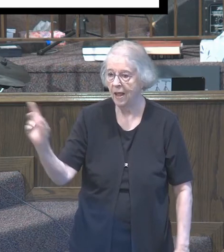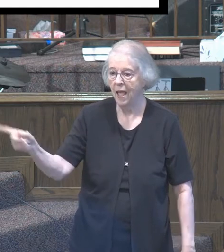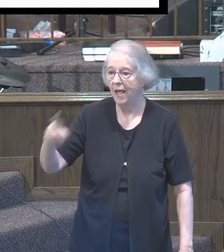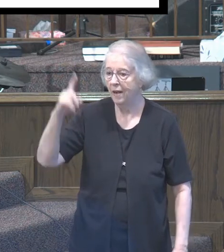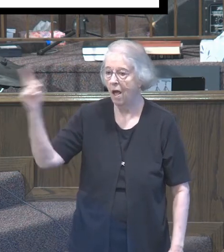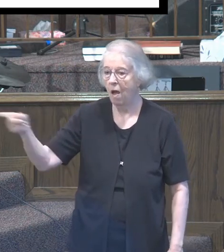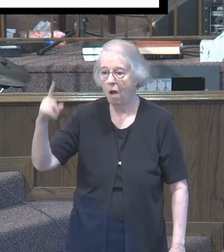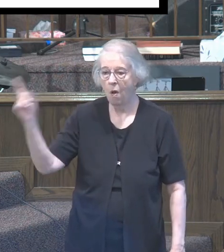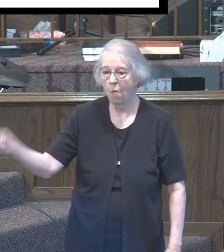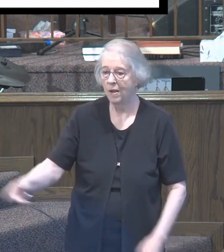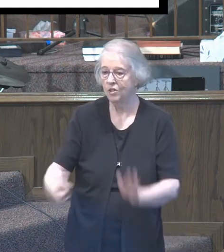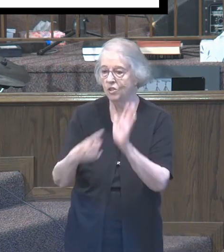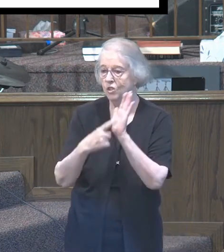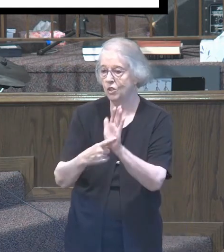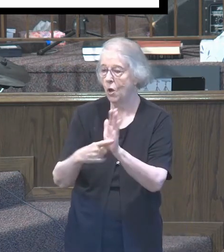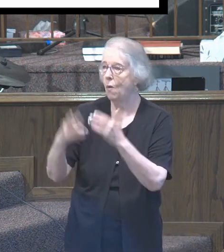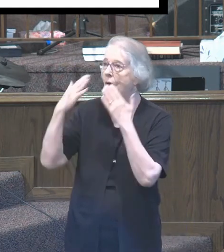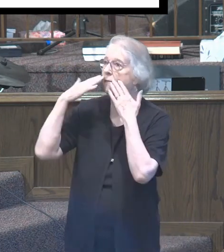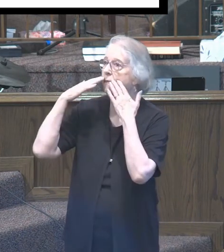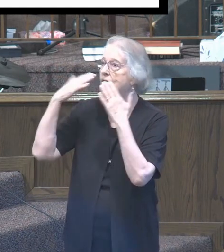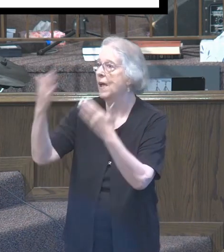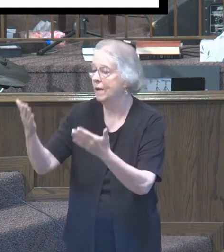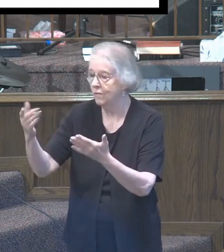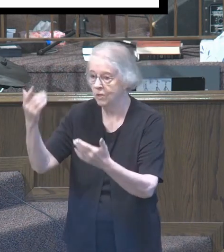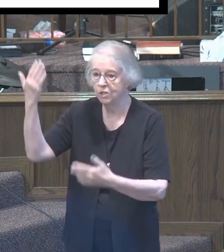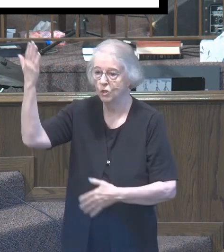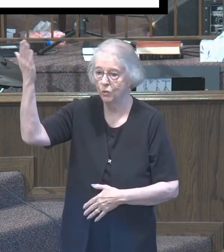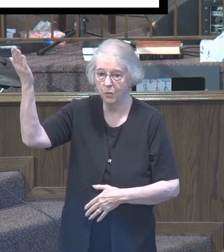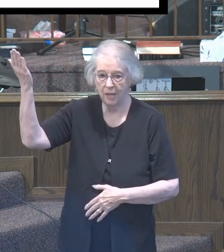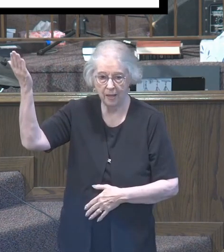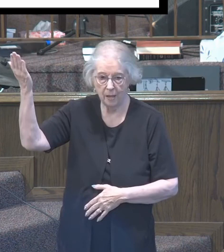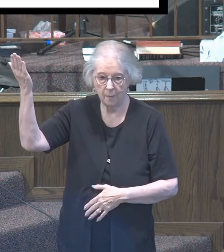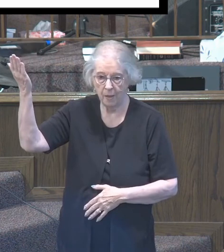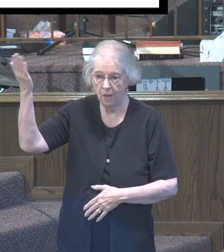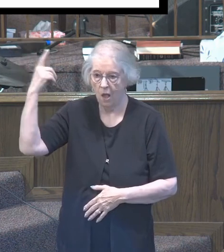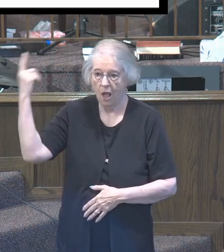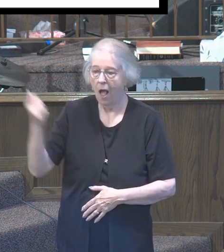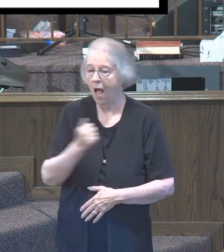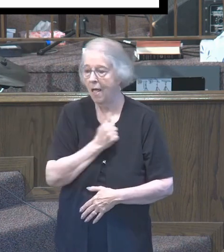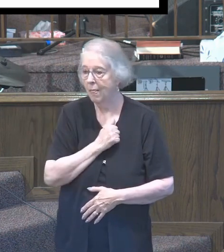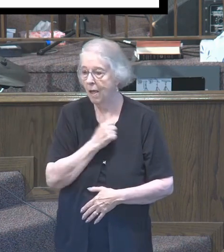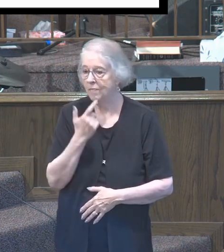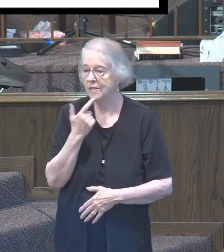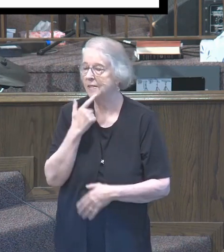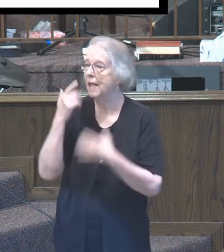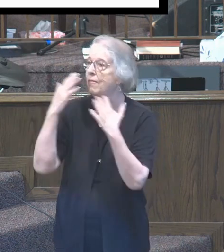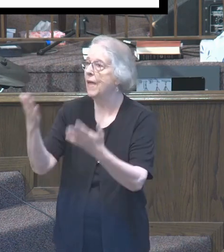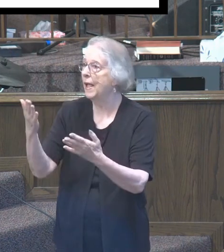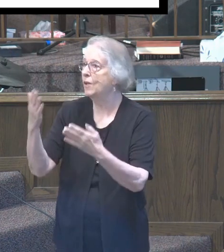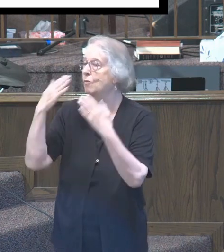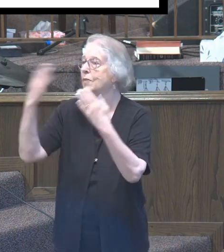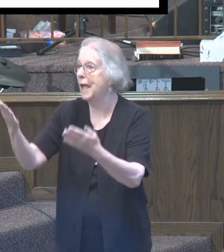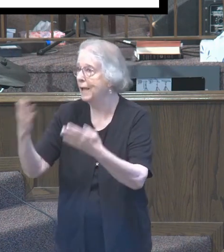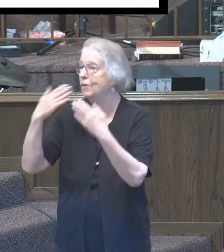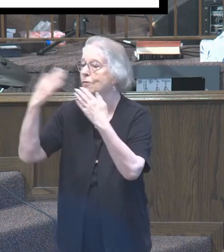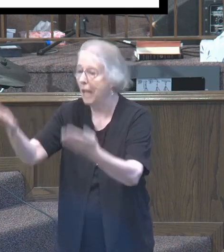You'll find all your everyday human concerns will be met. Give your entire attention to what God